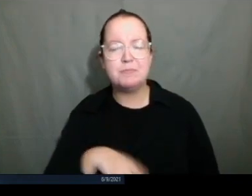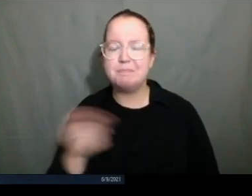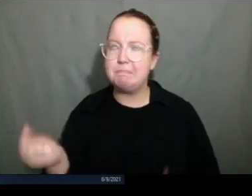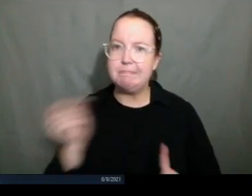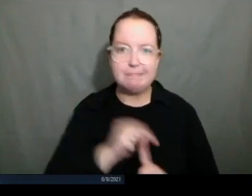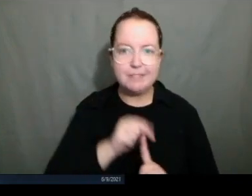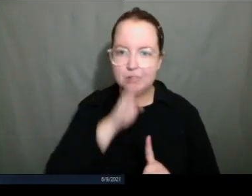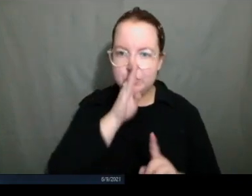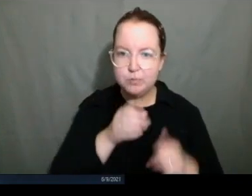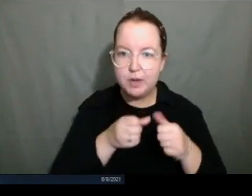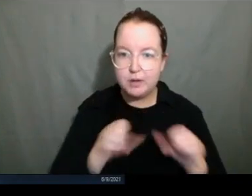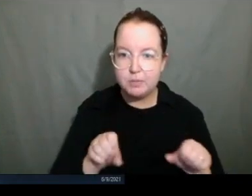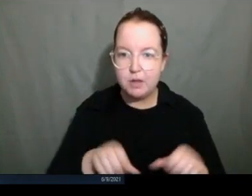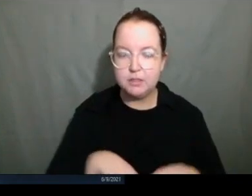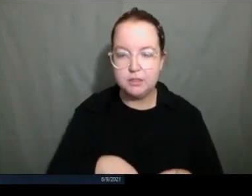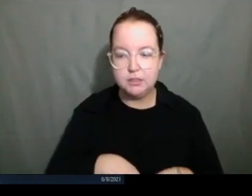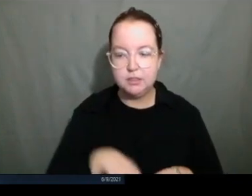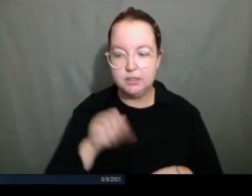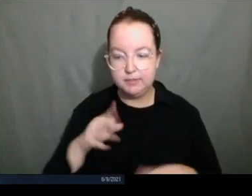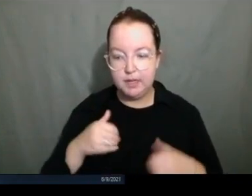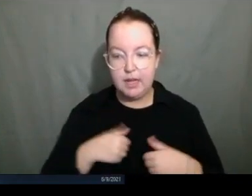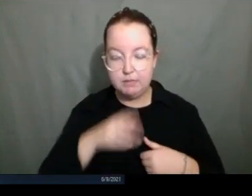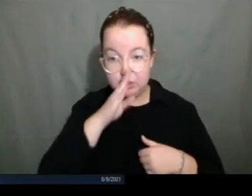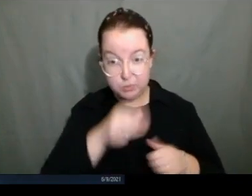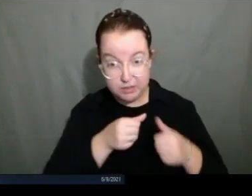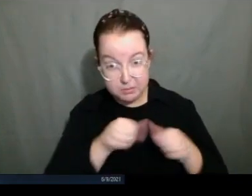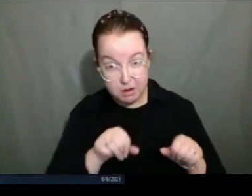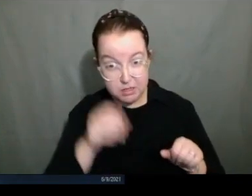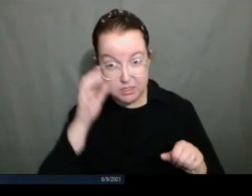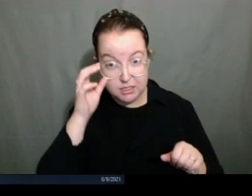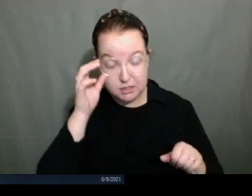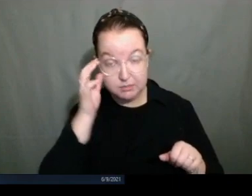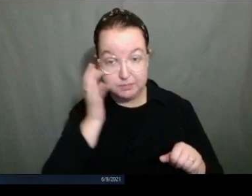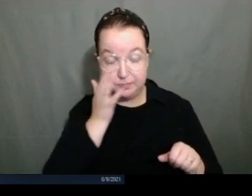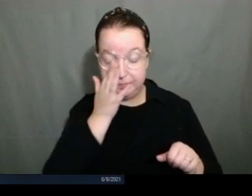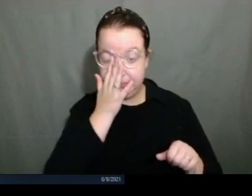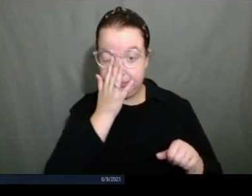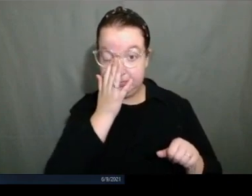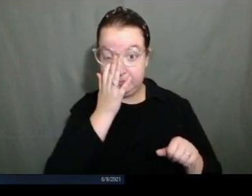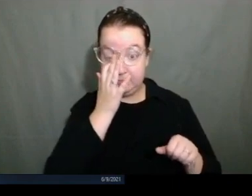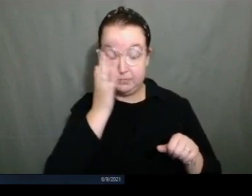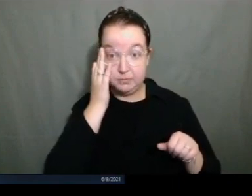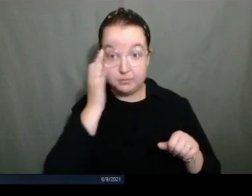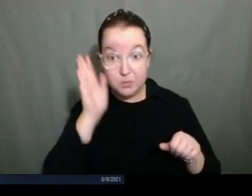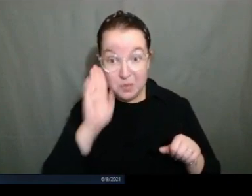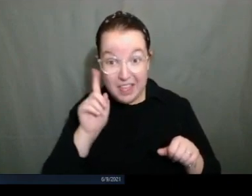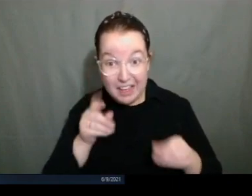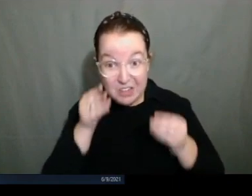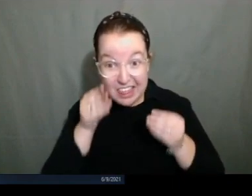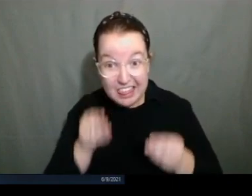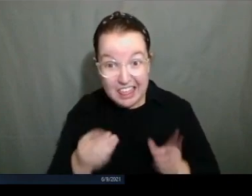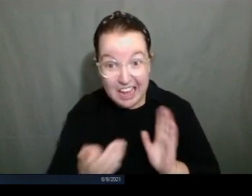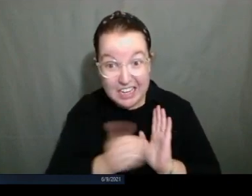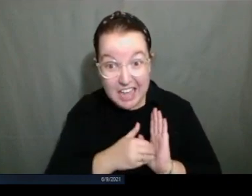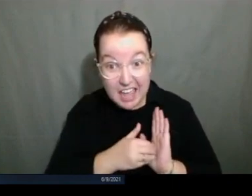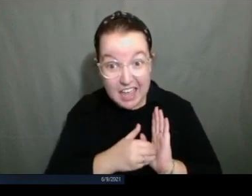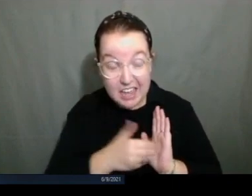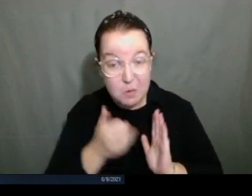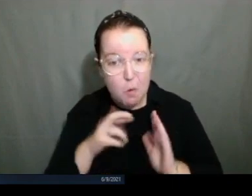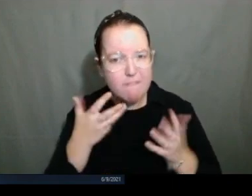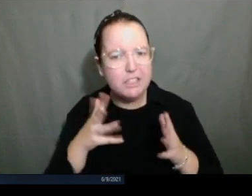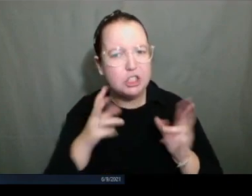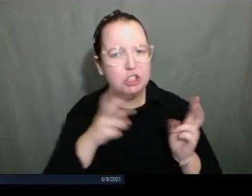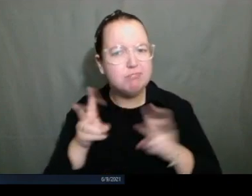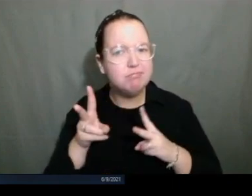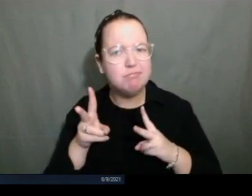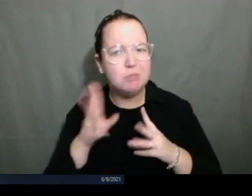deposit, if they have direct deposit now, do you need to, are they going to have to re-enter the information into this system, or is it going to